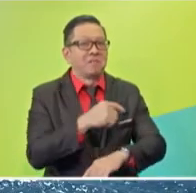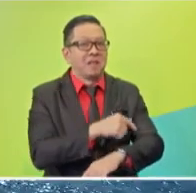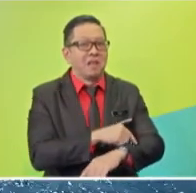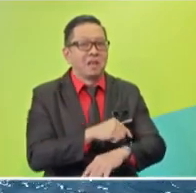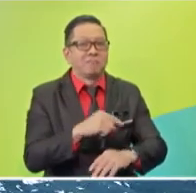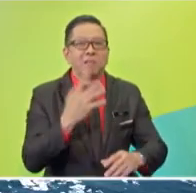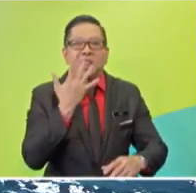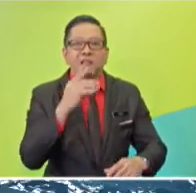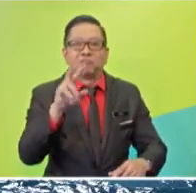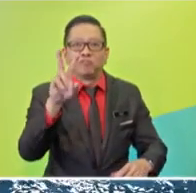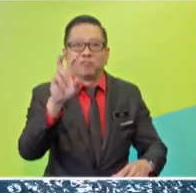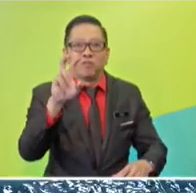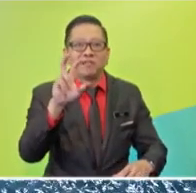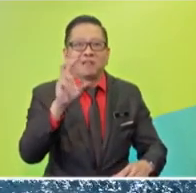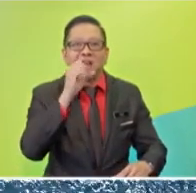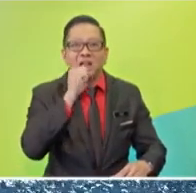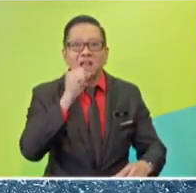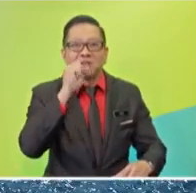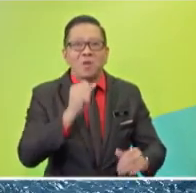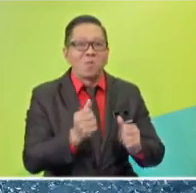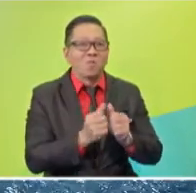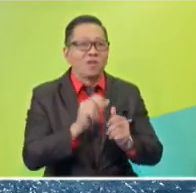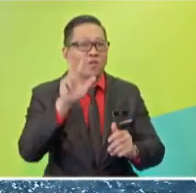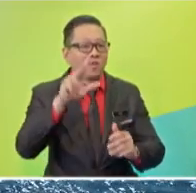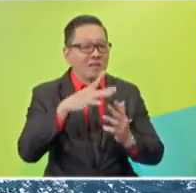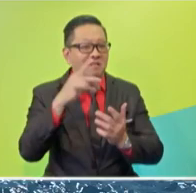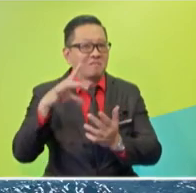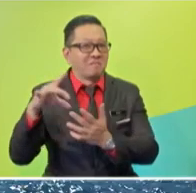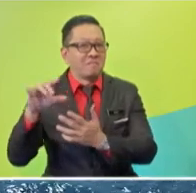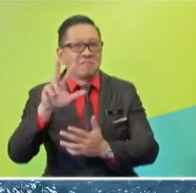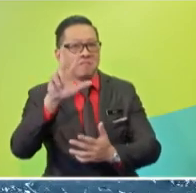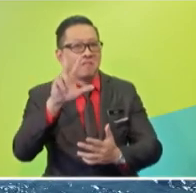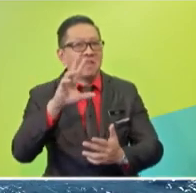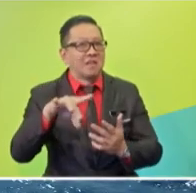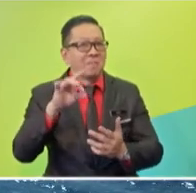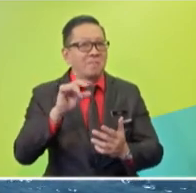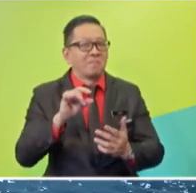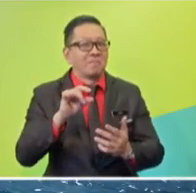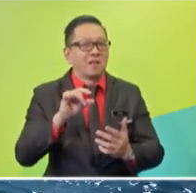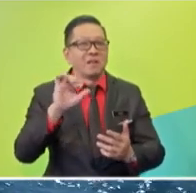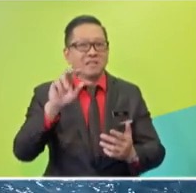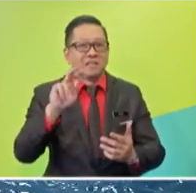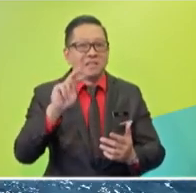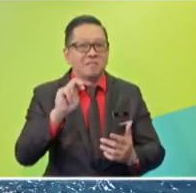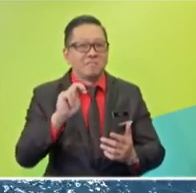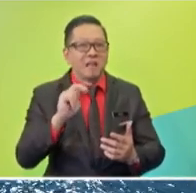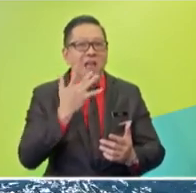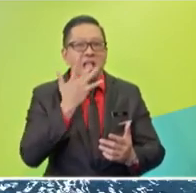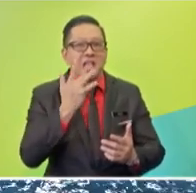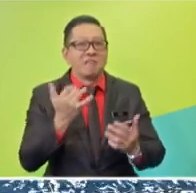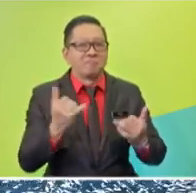different flavors with 3 samples of each flavor. Jean, you're tasting chocolate